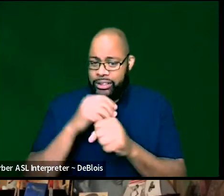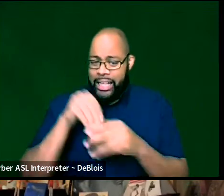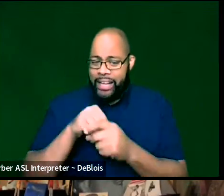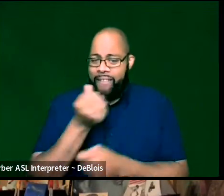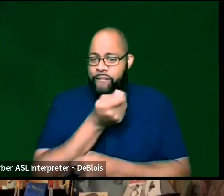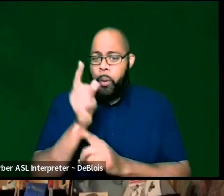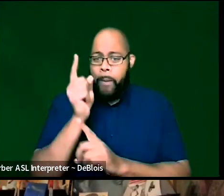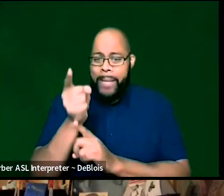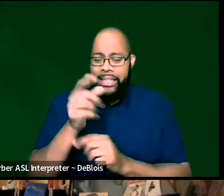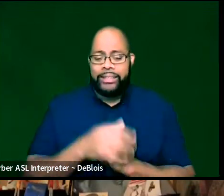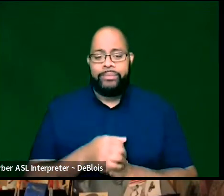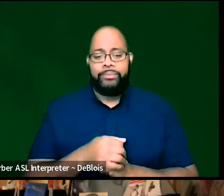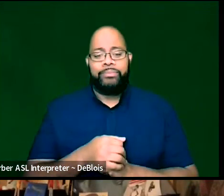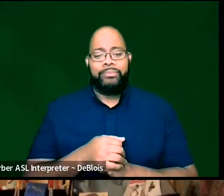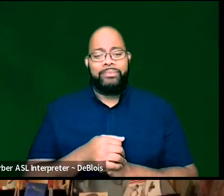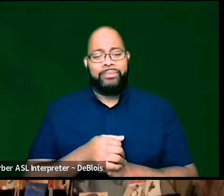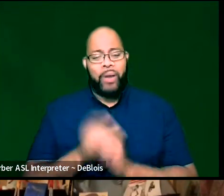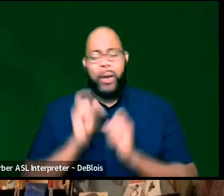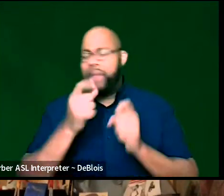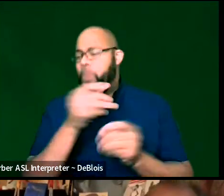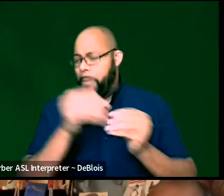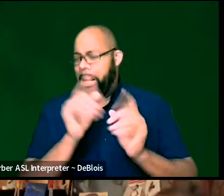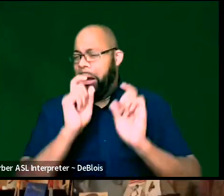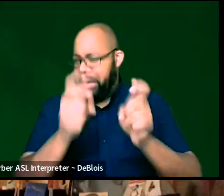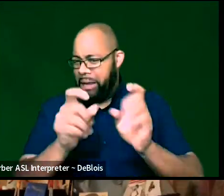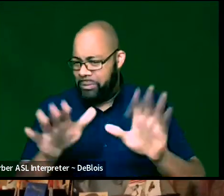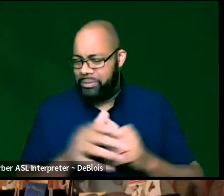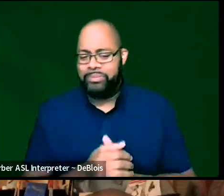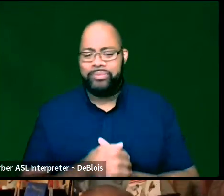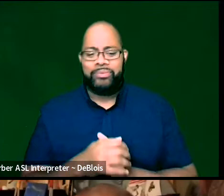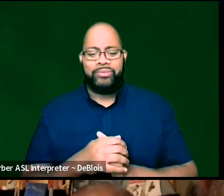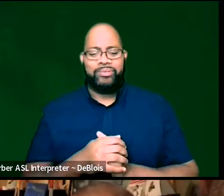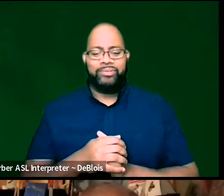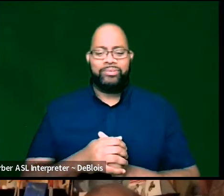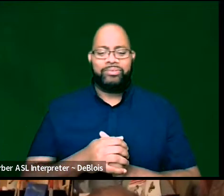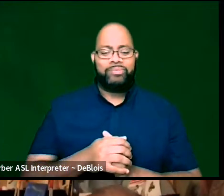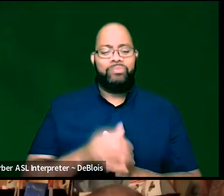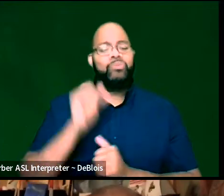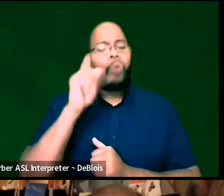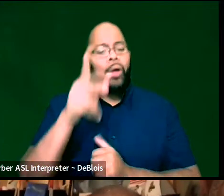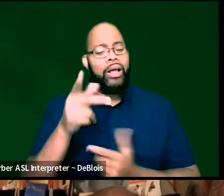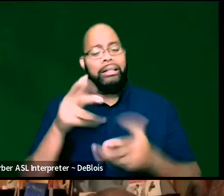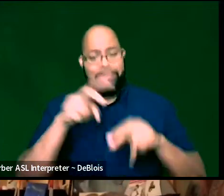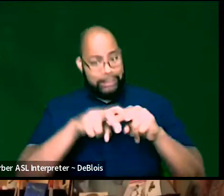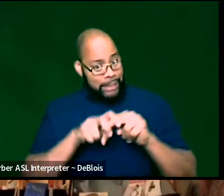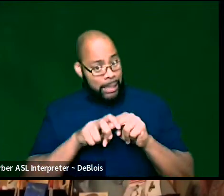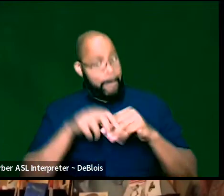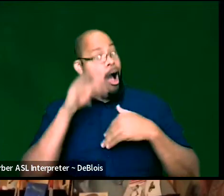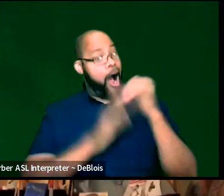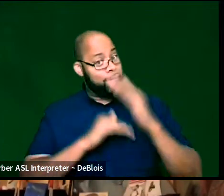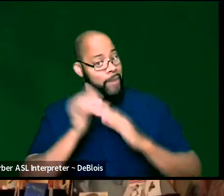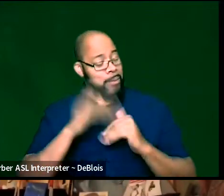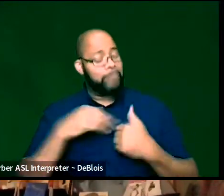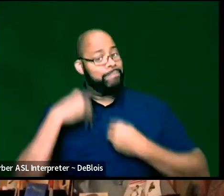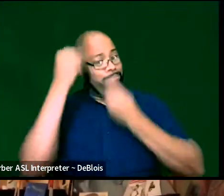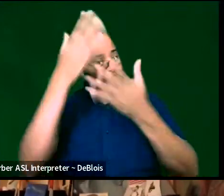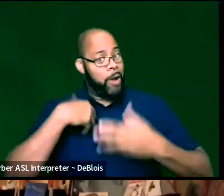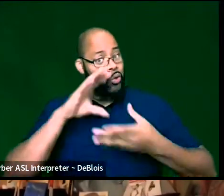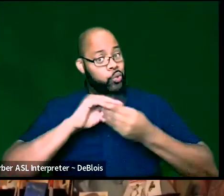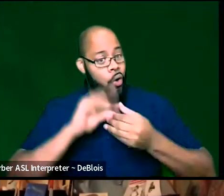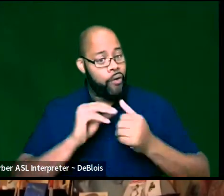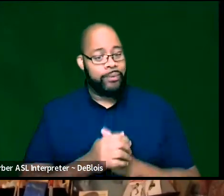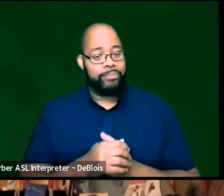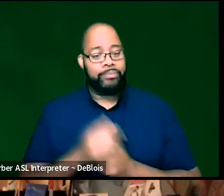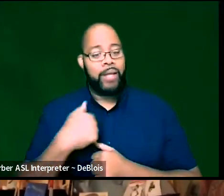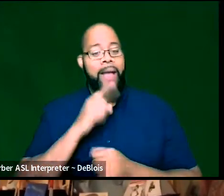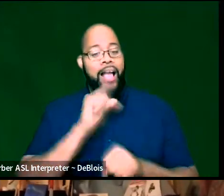couple of minutes. We give you more than a couple minutes. Okay, more than a couple minutes. All right. Well, sit back, get comfortable. Here's my story.